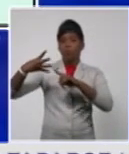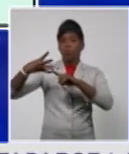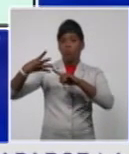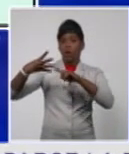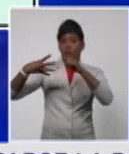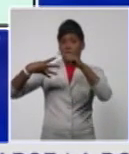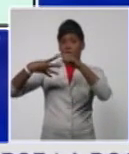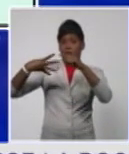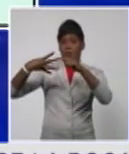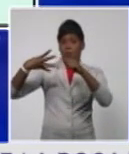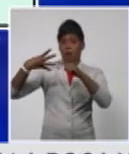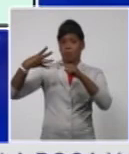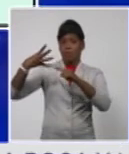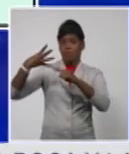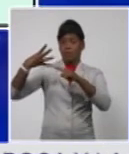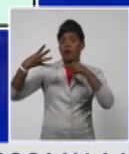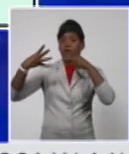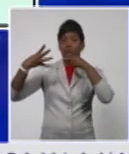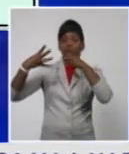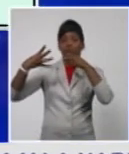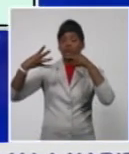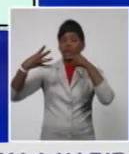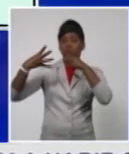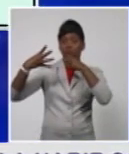1,062,811 infections and